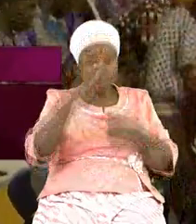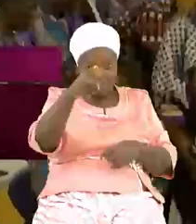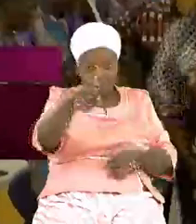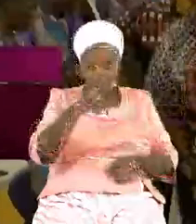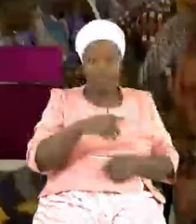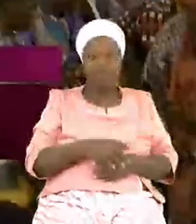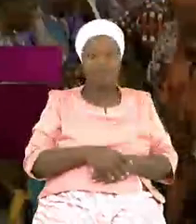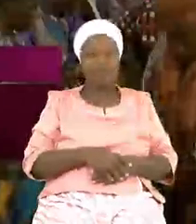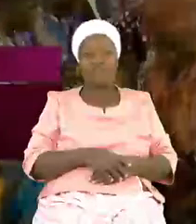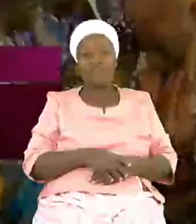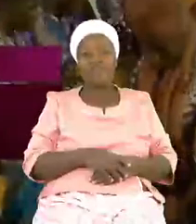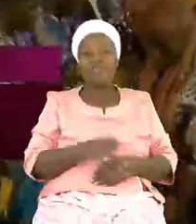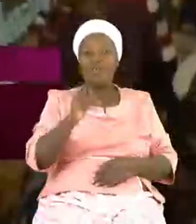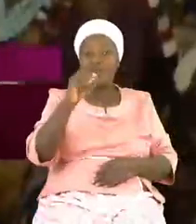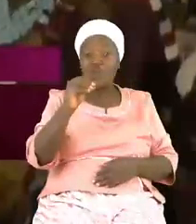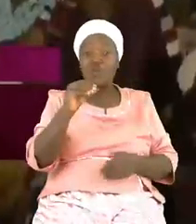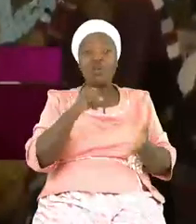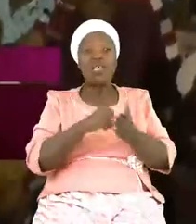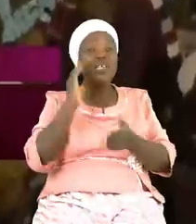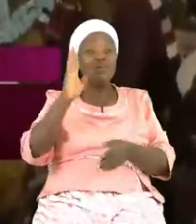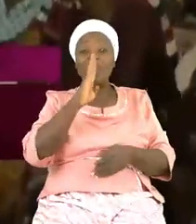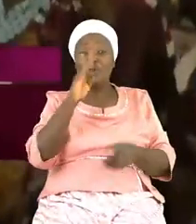So it will be to you.